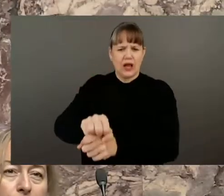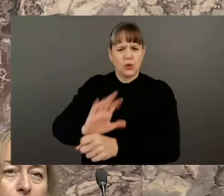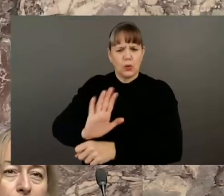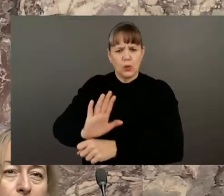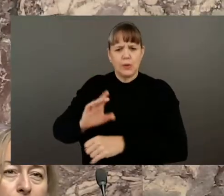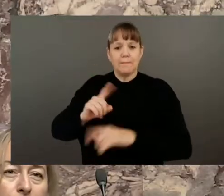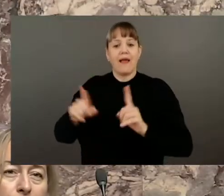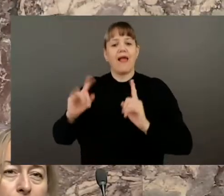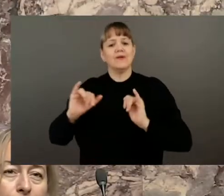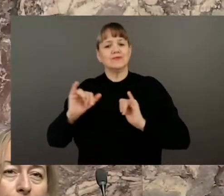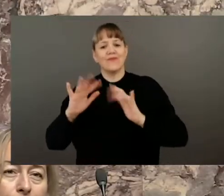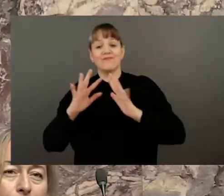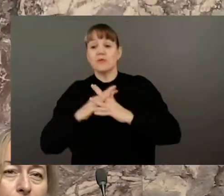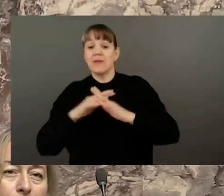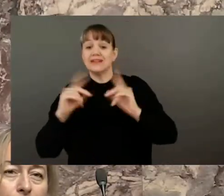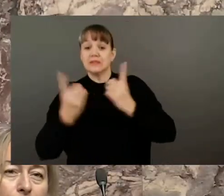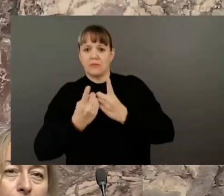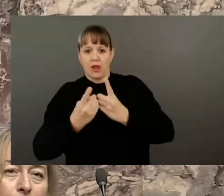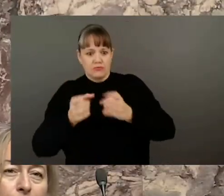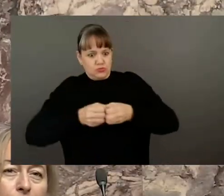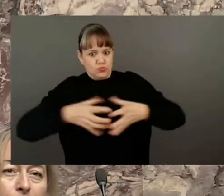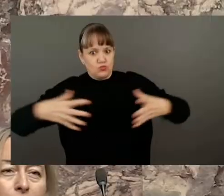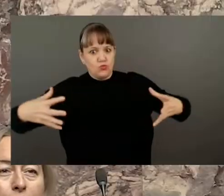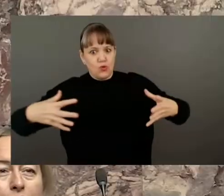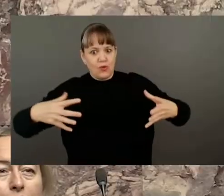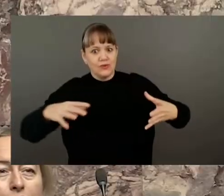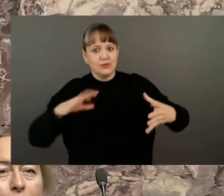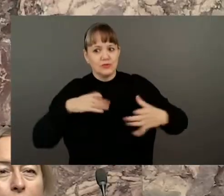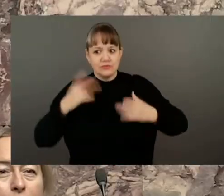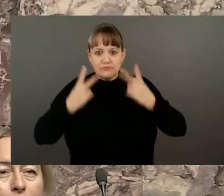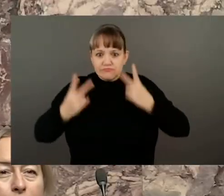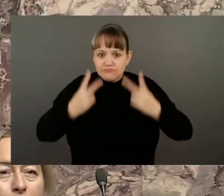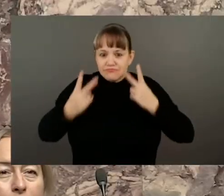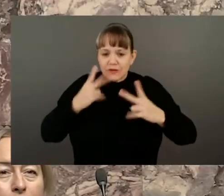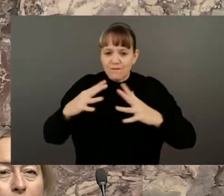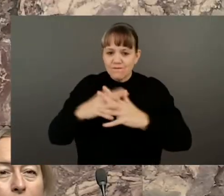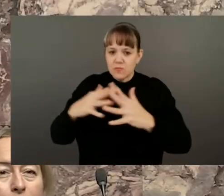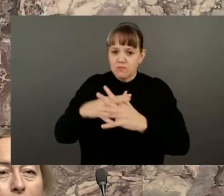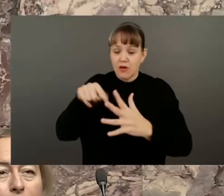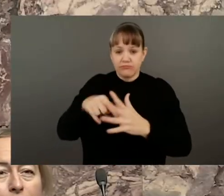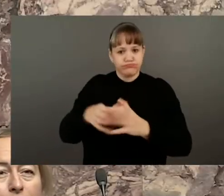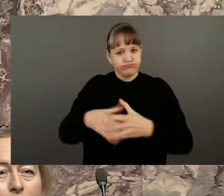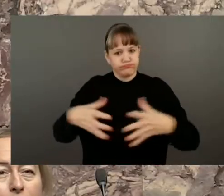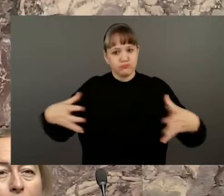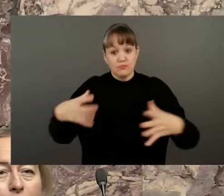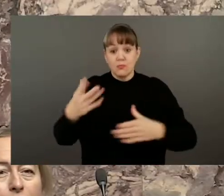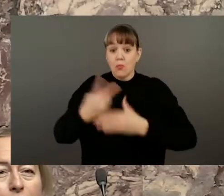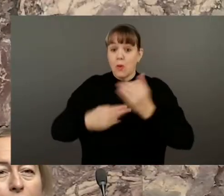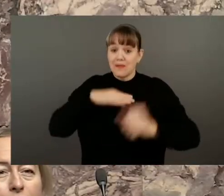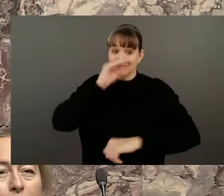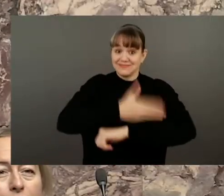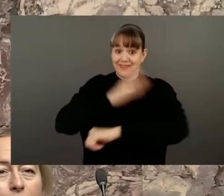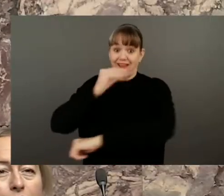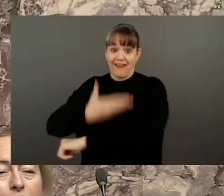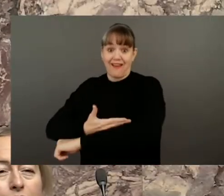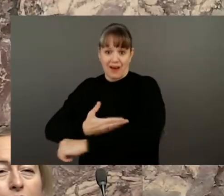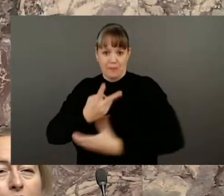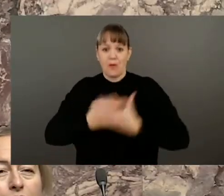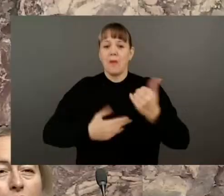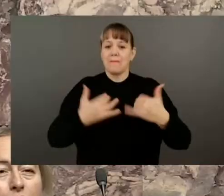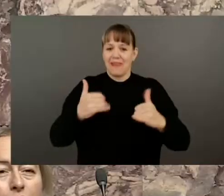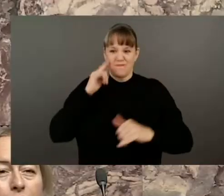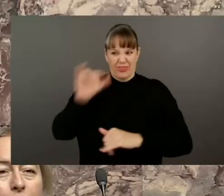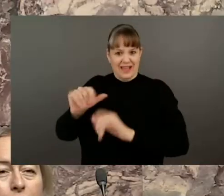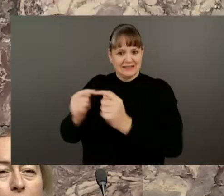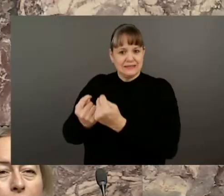in Kootenays is thriving. Both my sons, Dylan and Tyler, have played for the Rams. This program has given them purpose, pride, and friendships